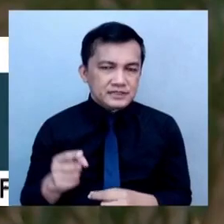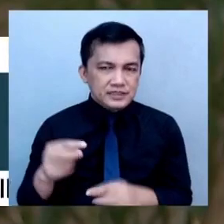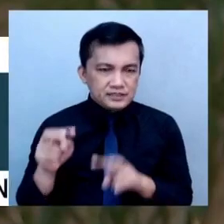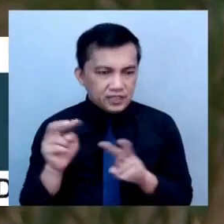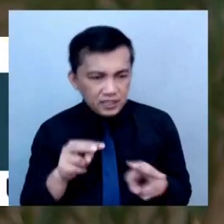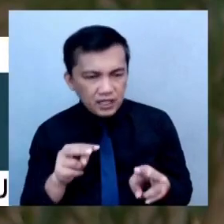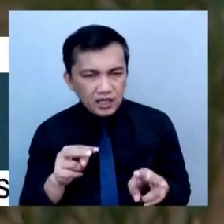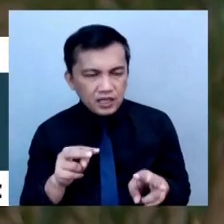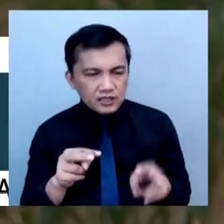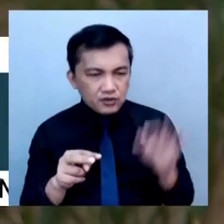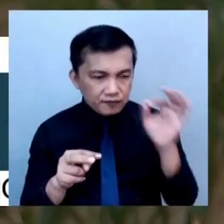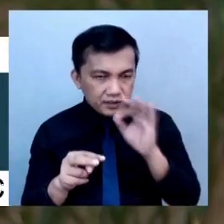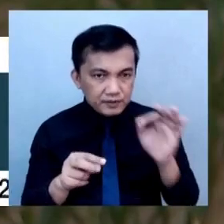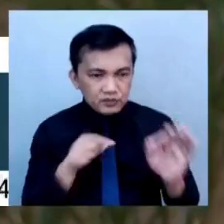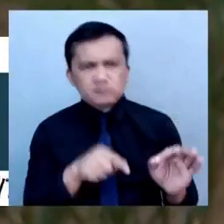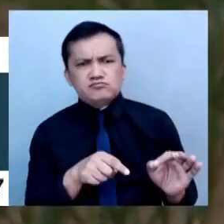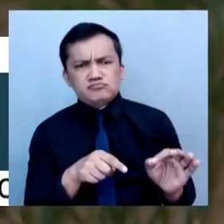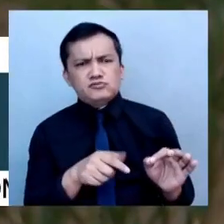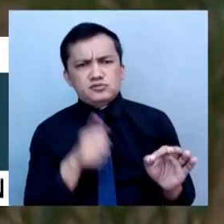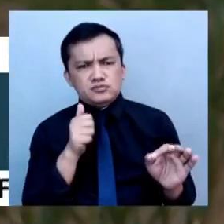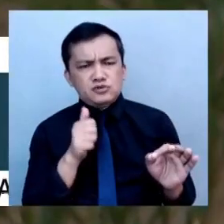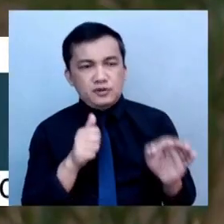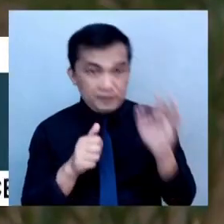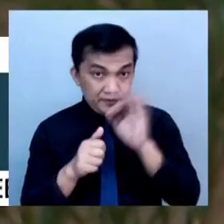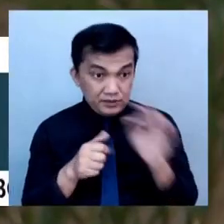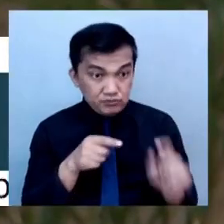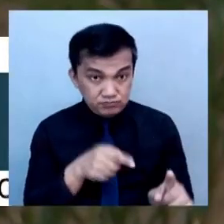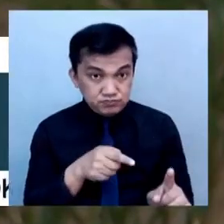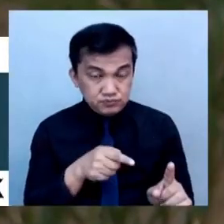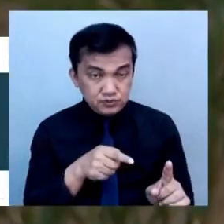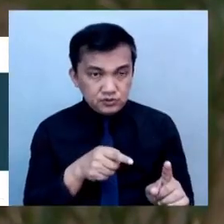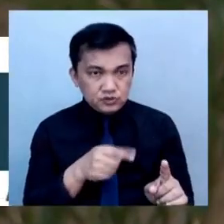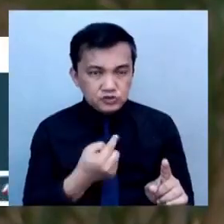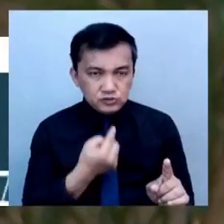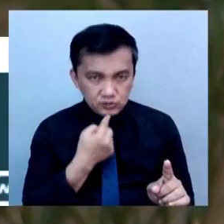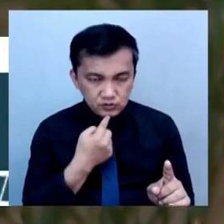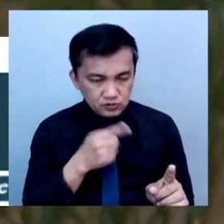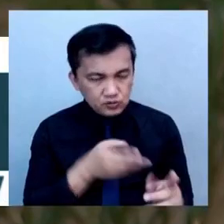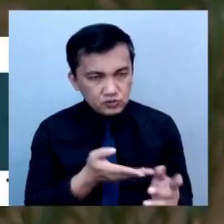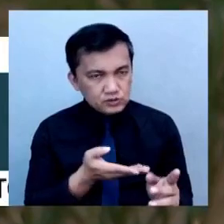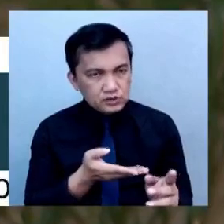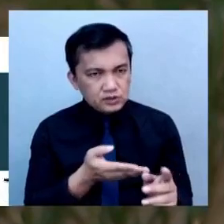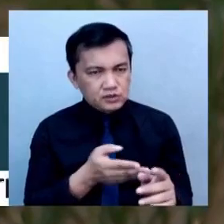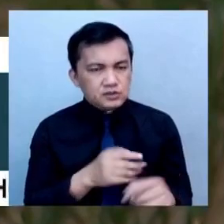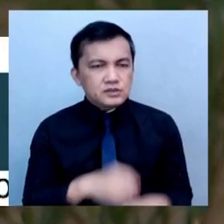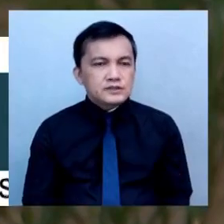na ang Pilipino ay seryoso pagdating sa